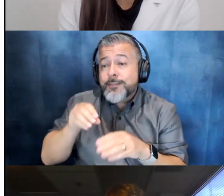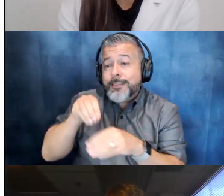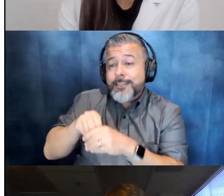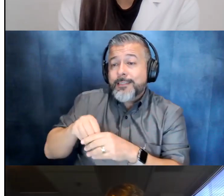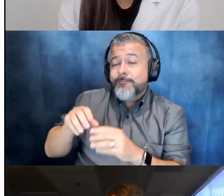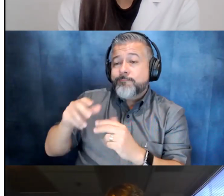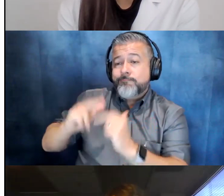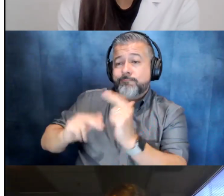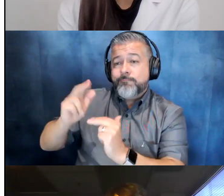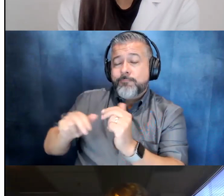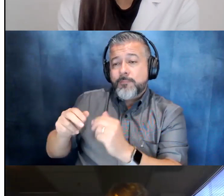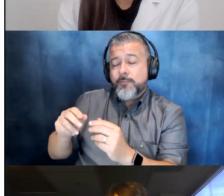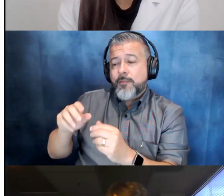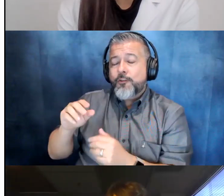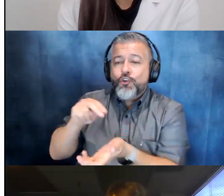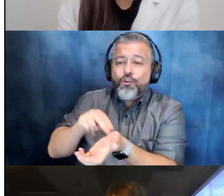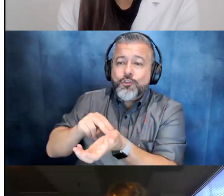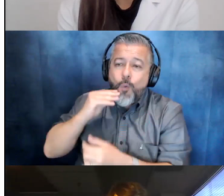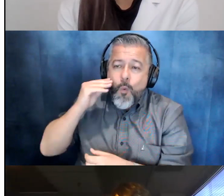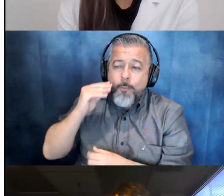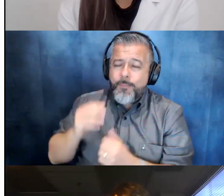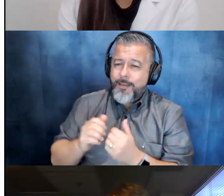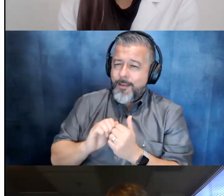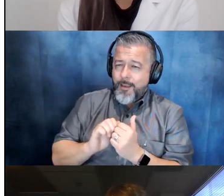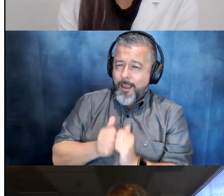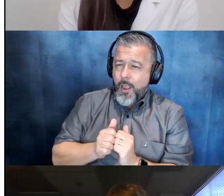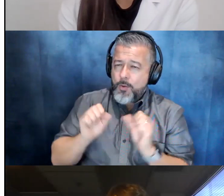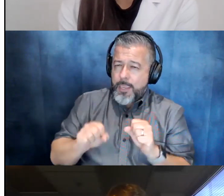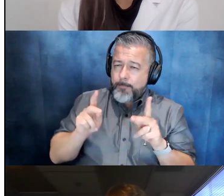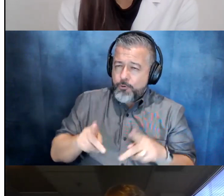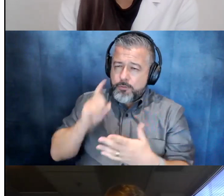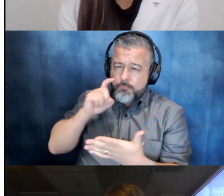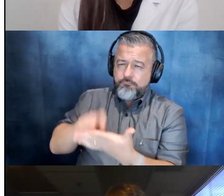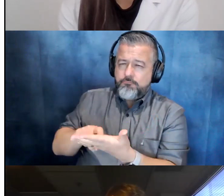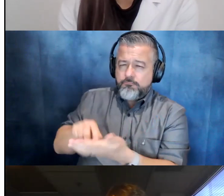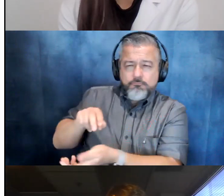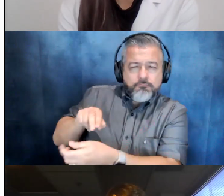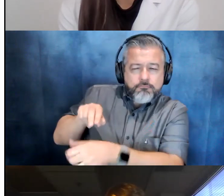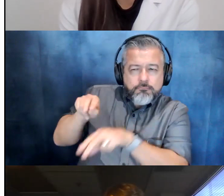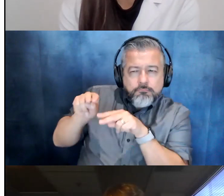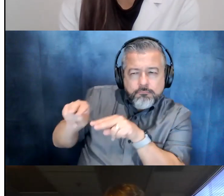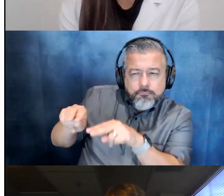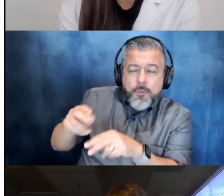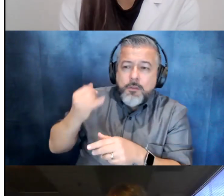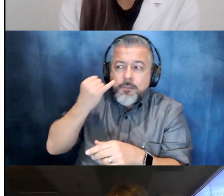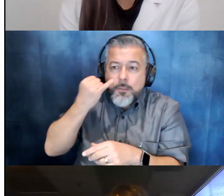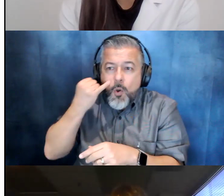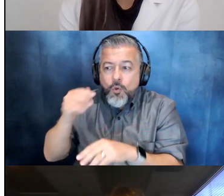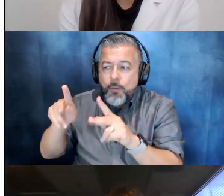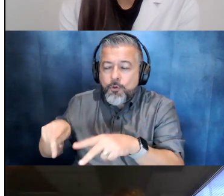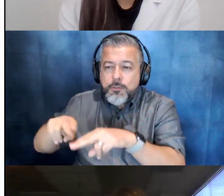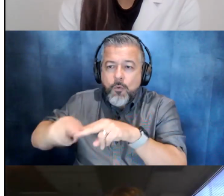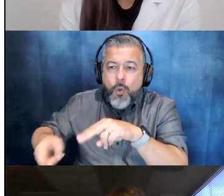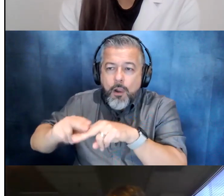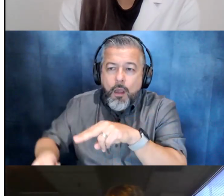how families can sort of monitor possible situations like weight loss, skin integrity, if they are not able to join? And